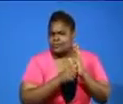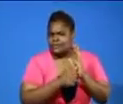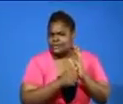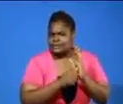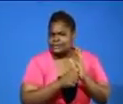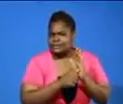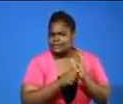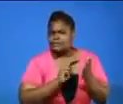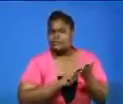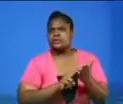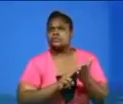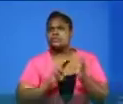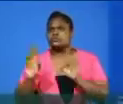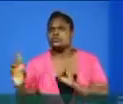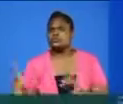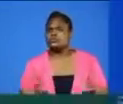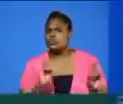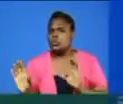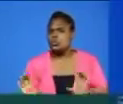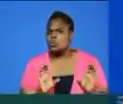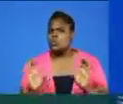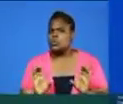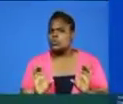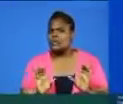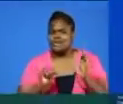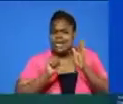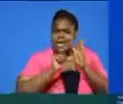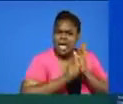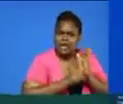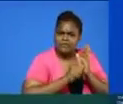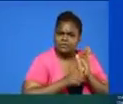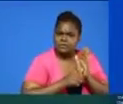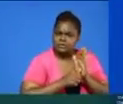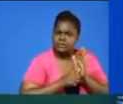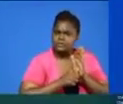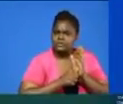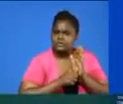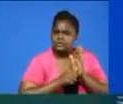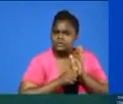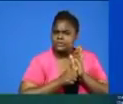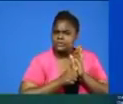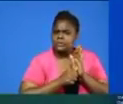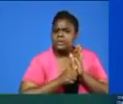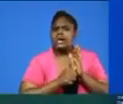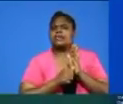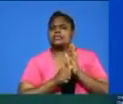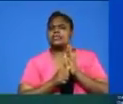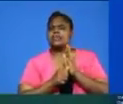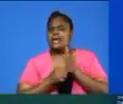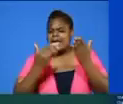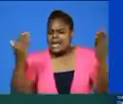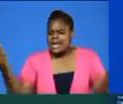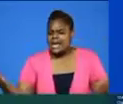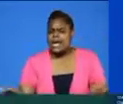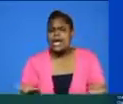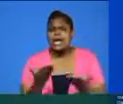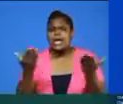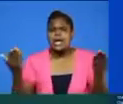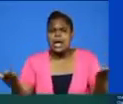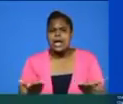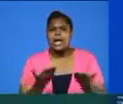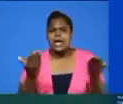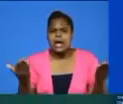the word doest. I think the emphasis was on the here-ness of